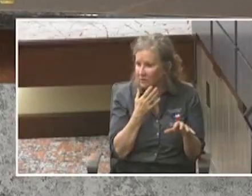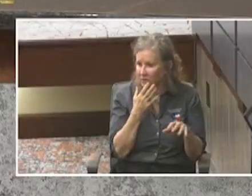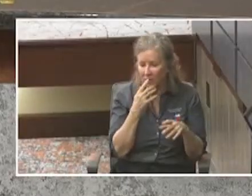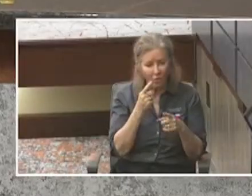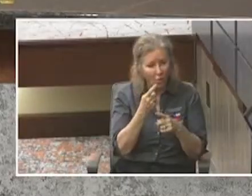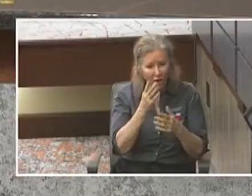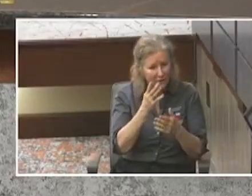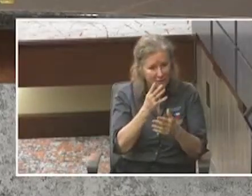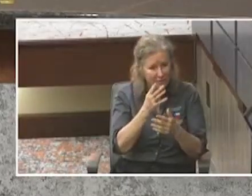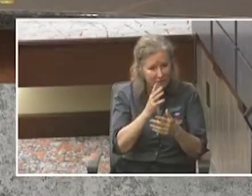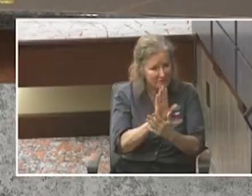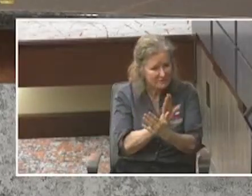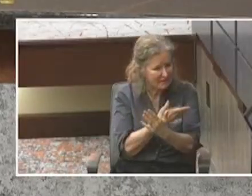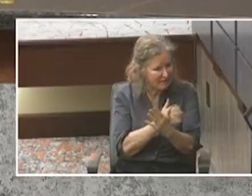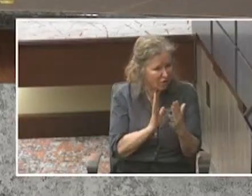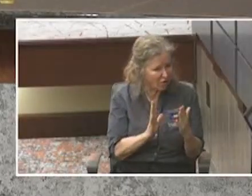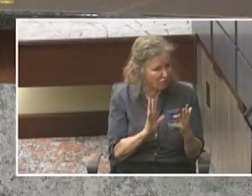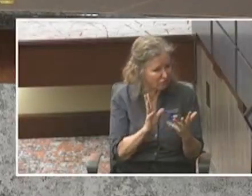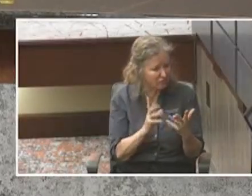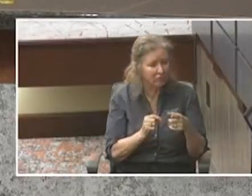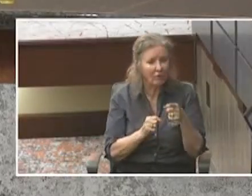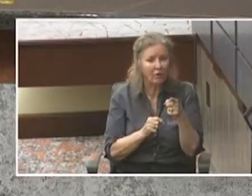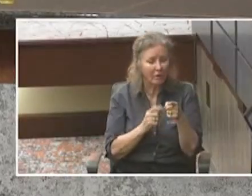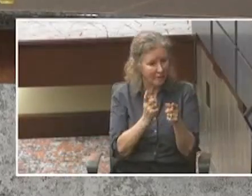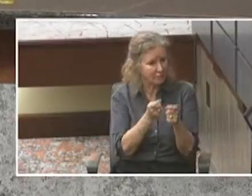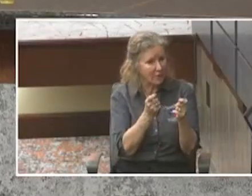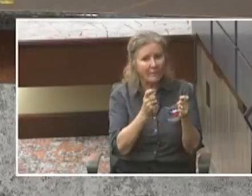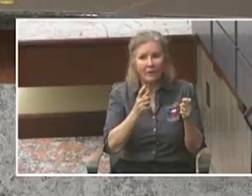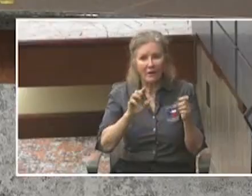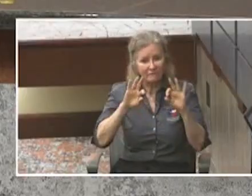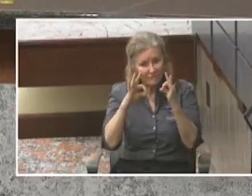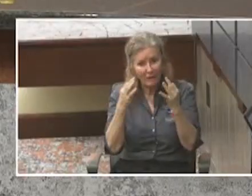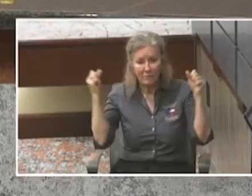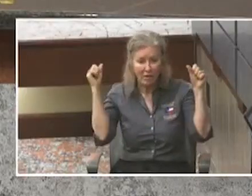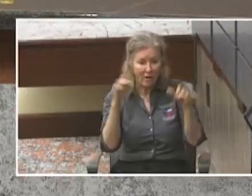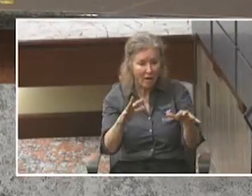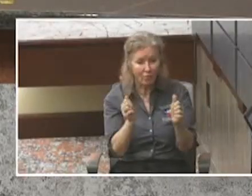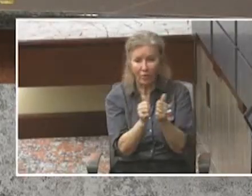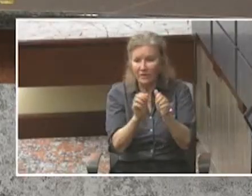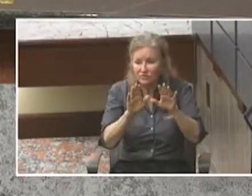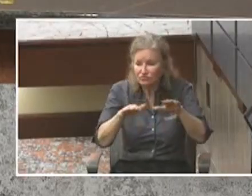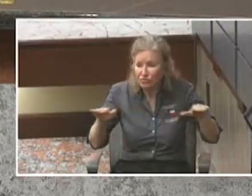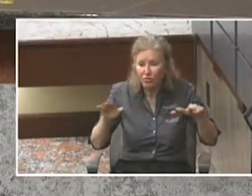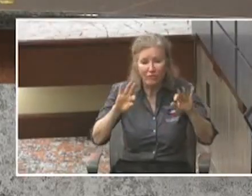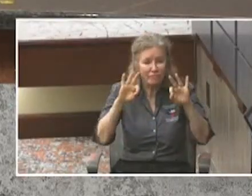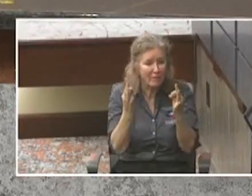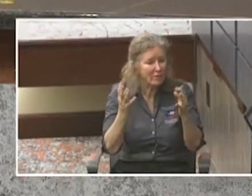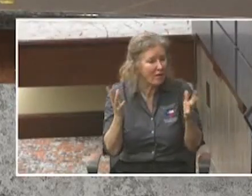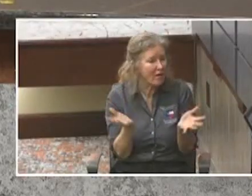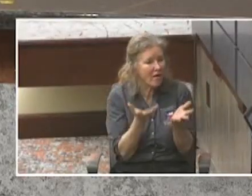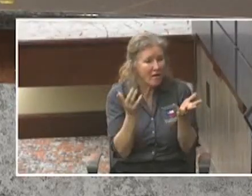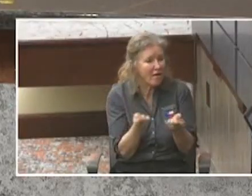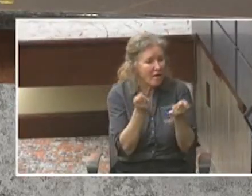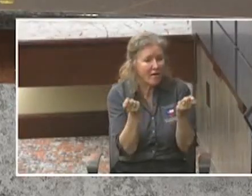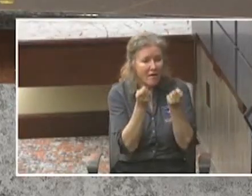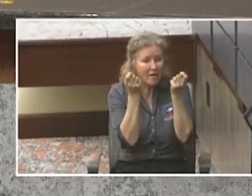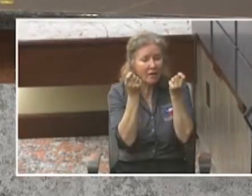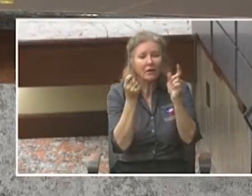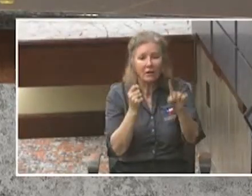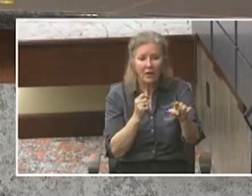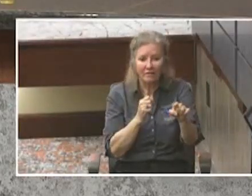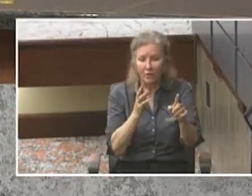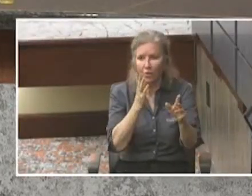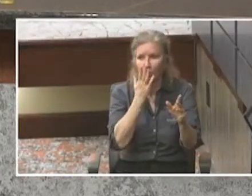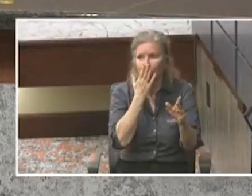years of entertaining folks with their skills. And so it was really a sight